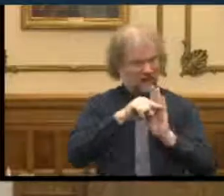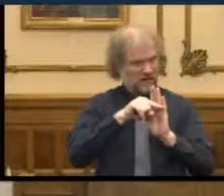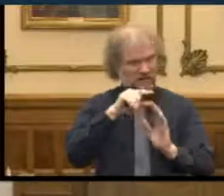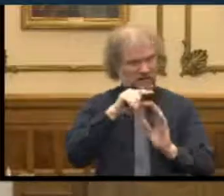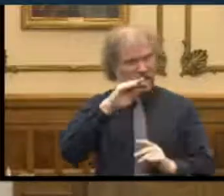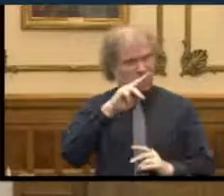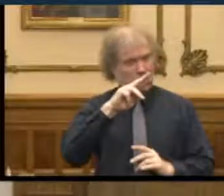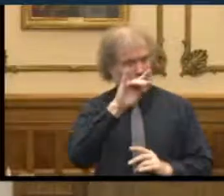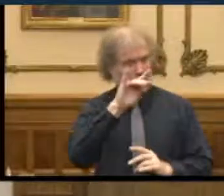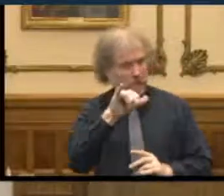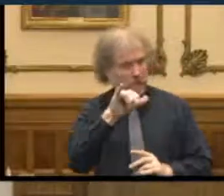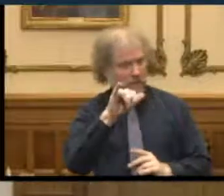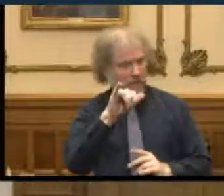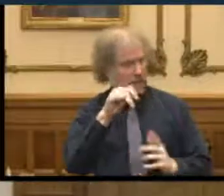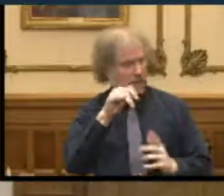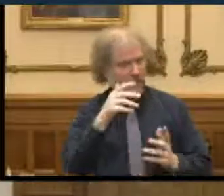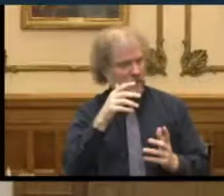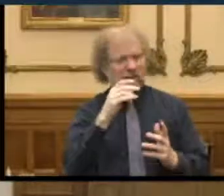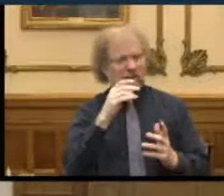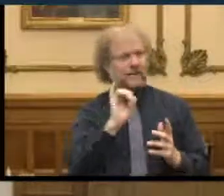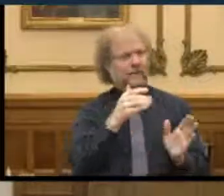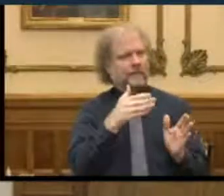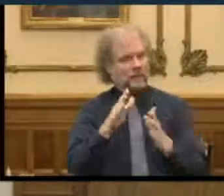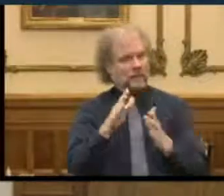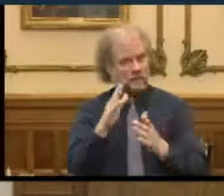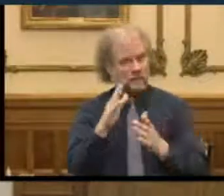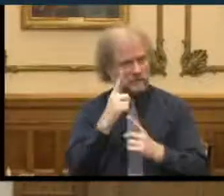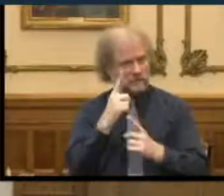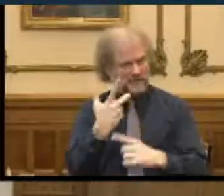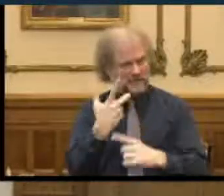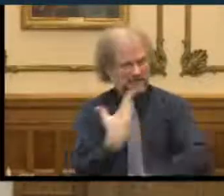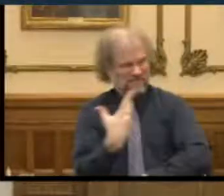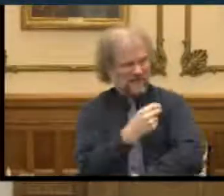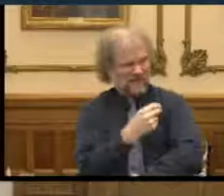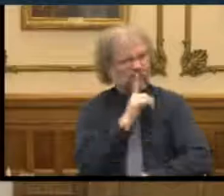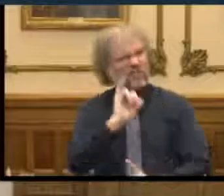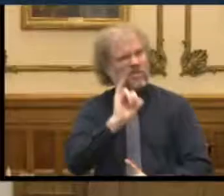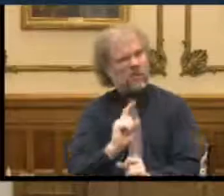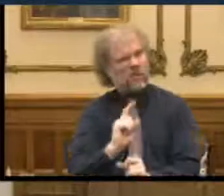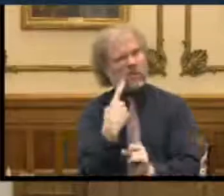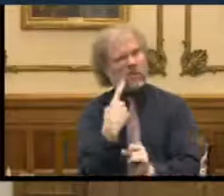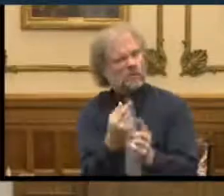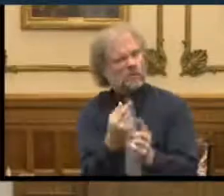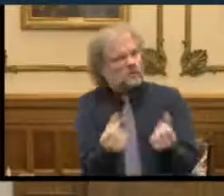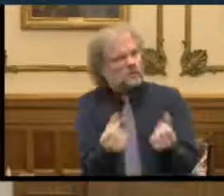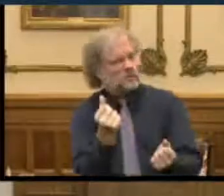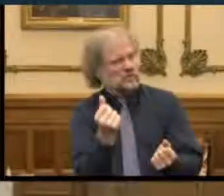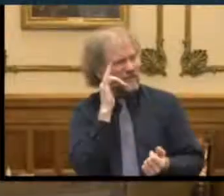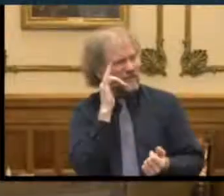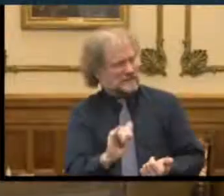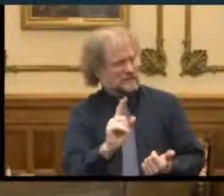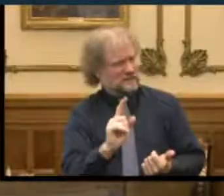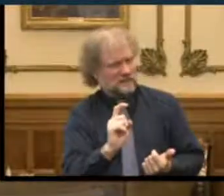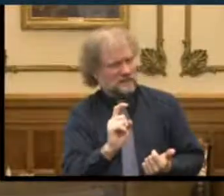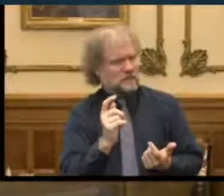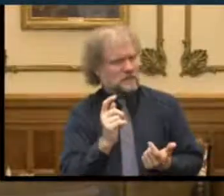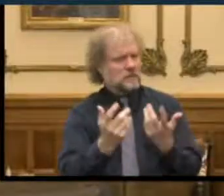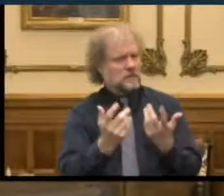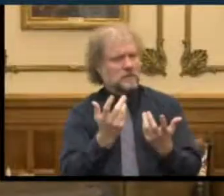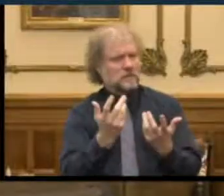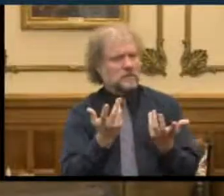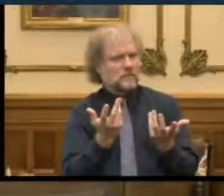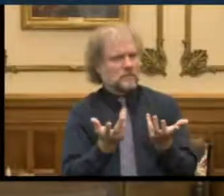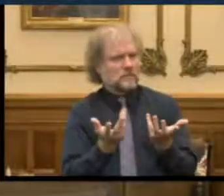factor and lean us toward vaccination as really the major solution? Or how's that